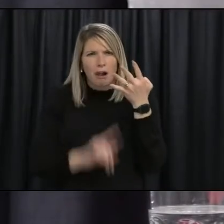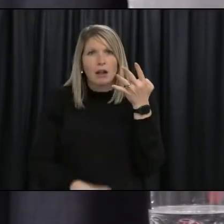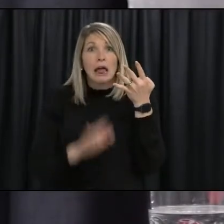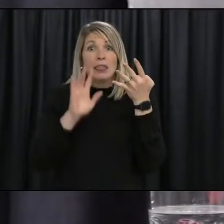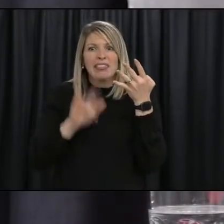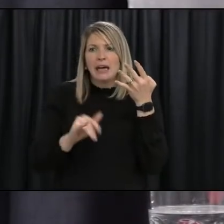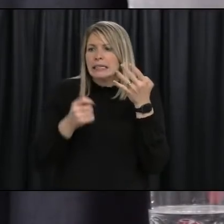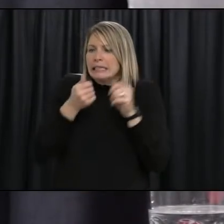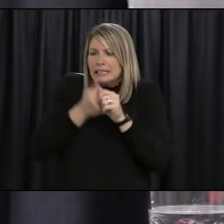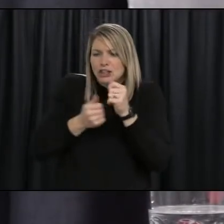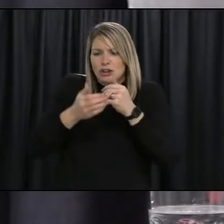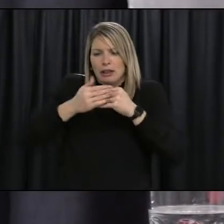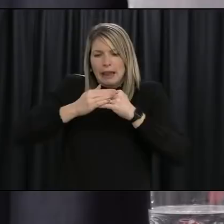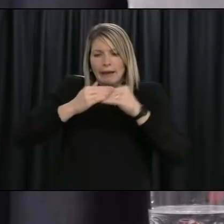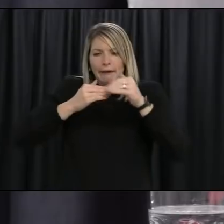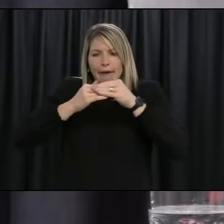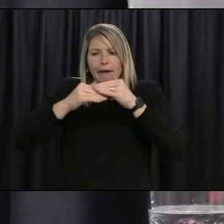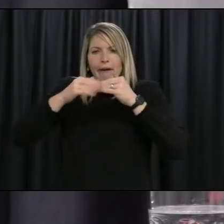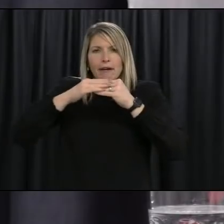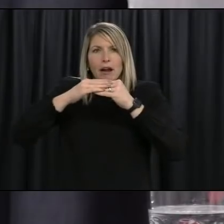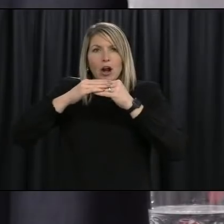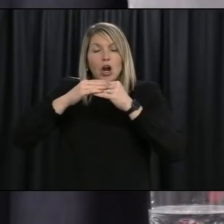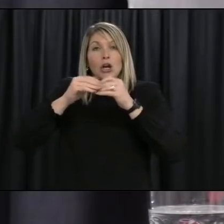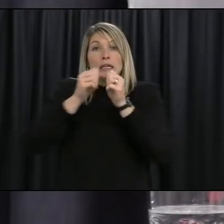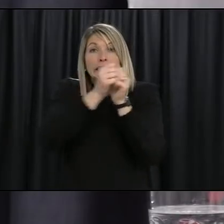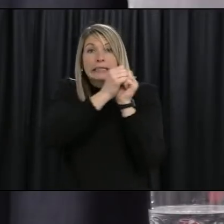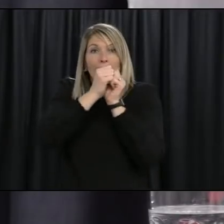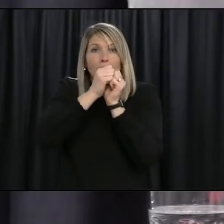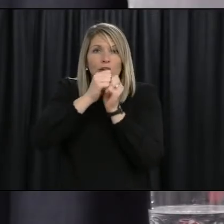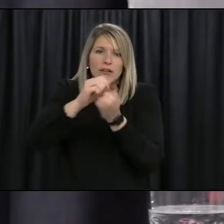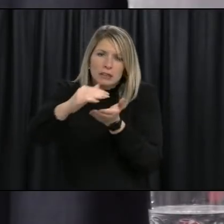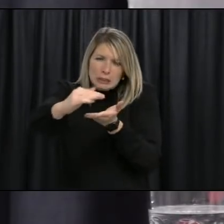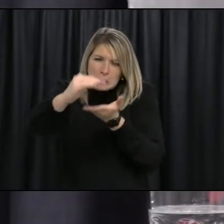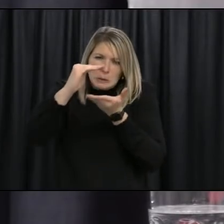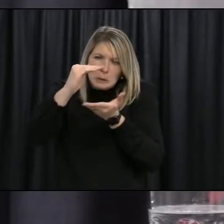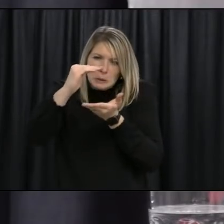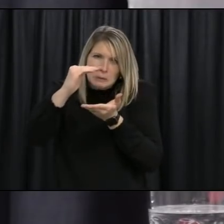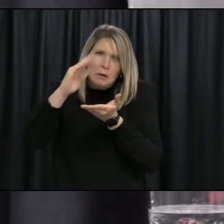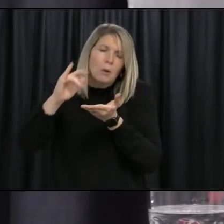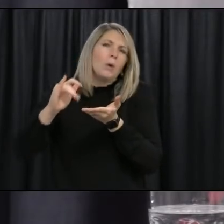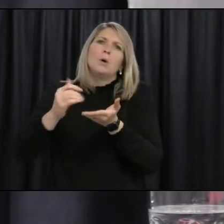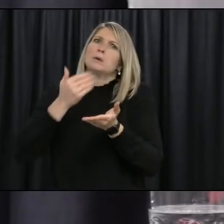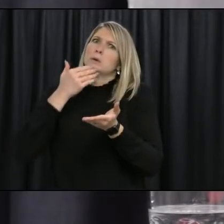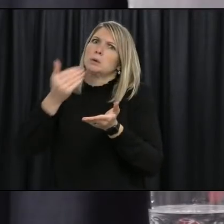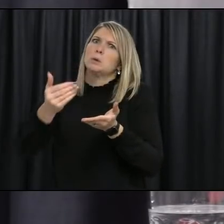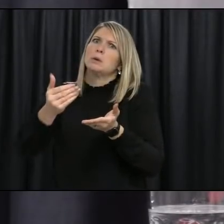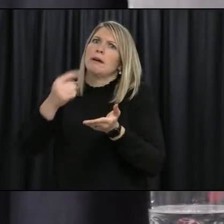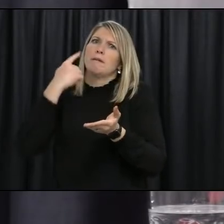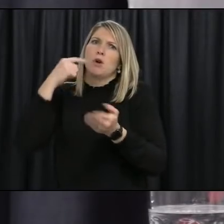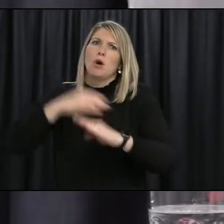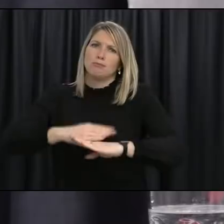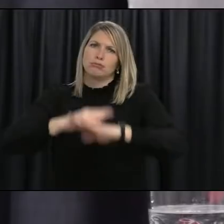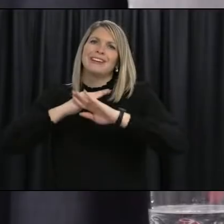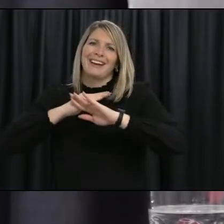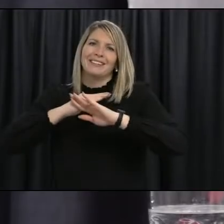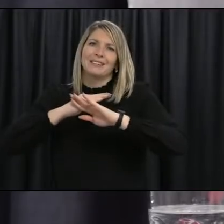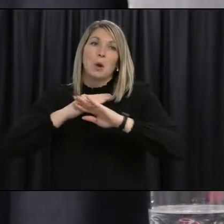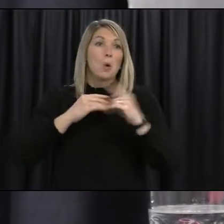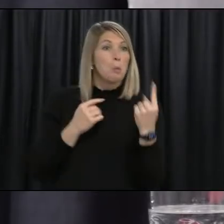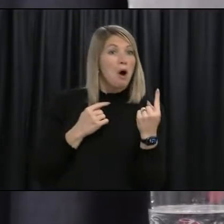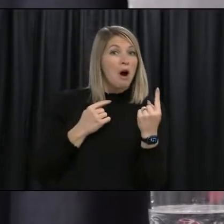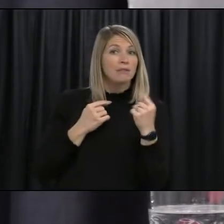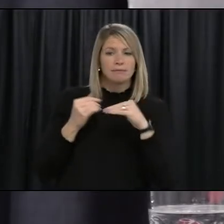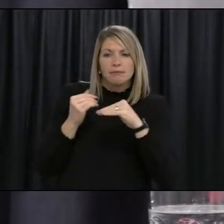cannot. And that is the importance of each of those measures. So it is the importance of the